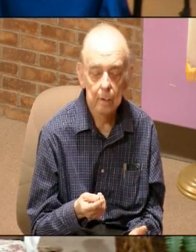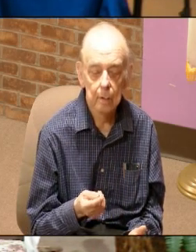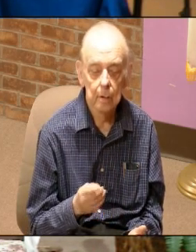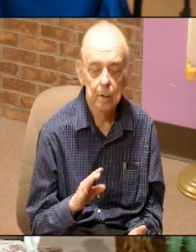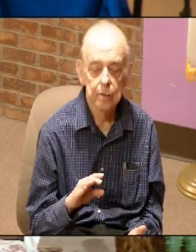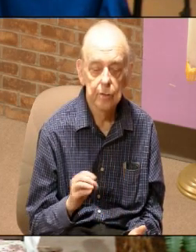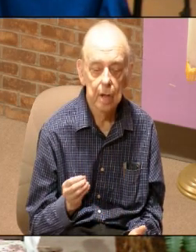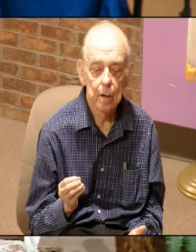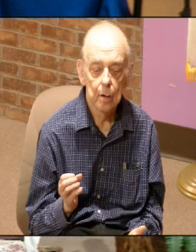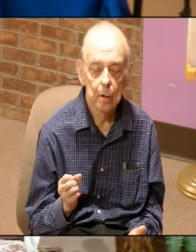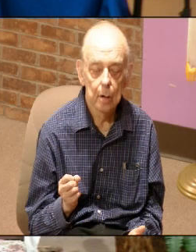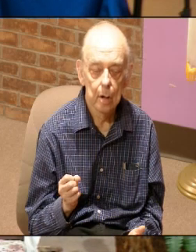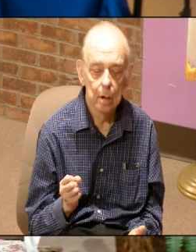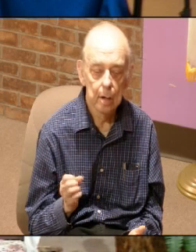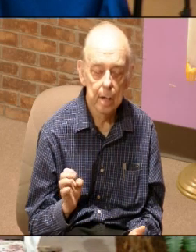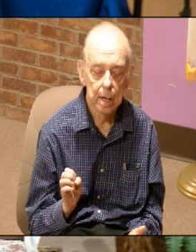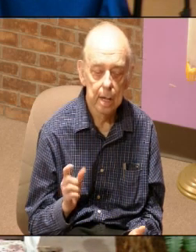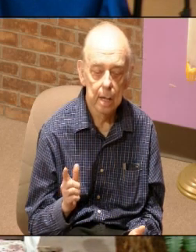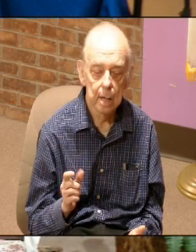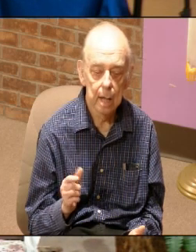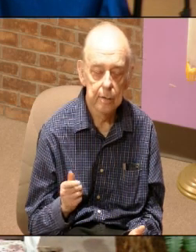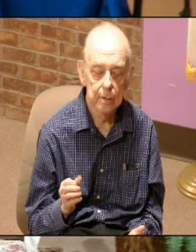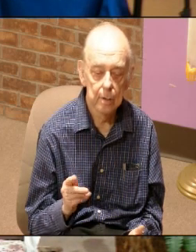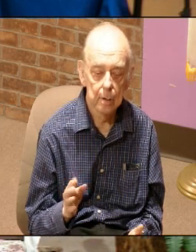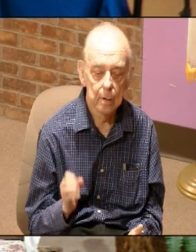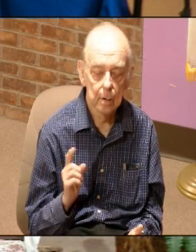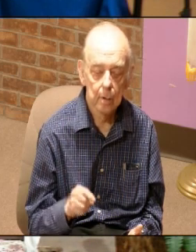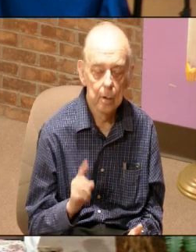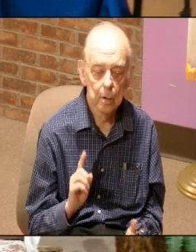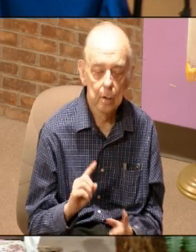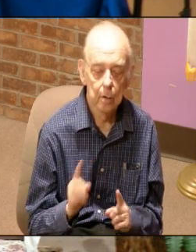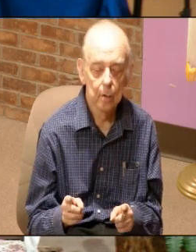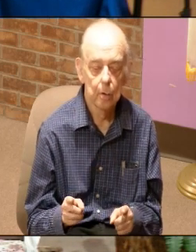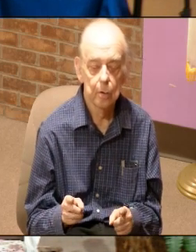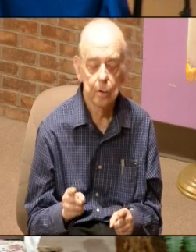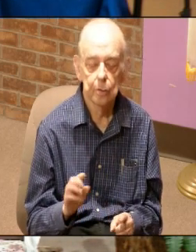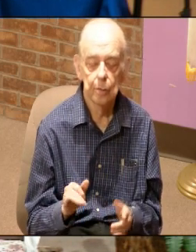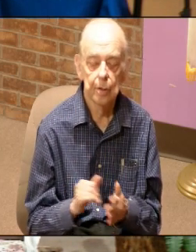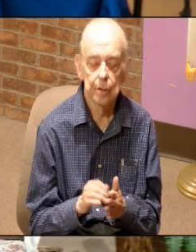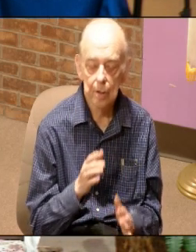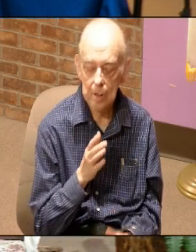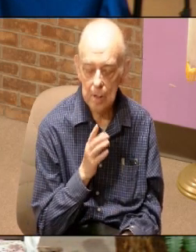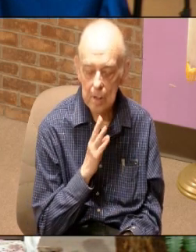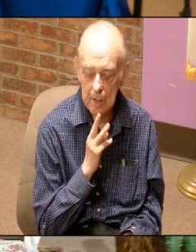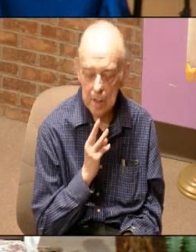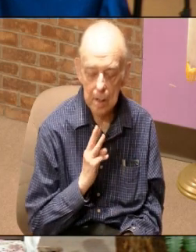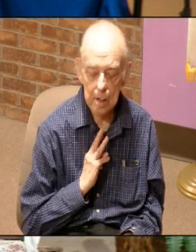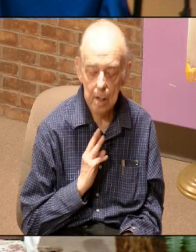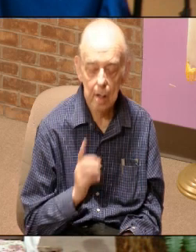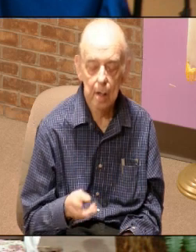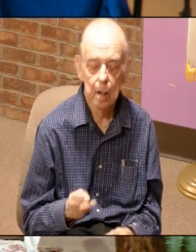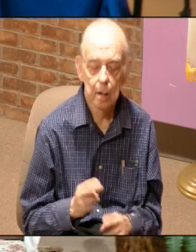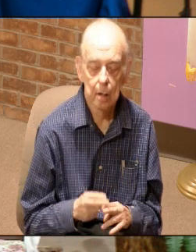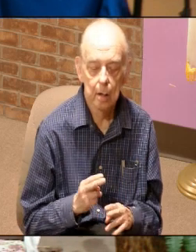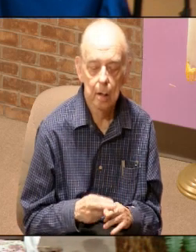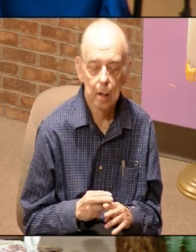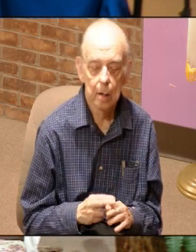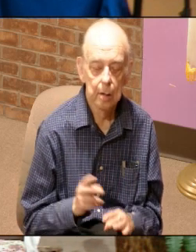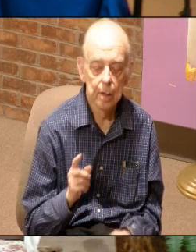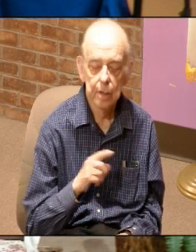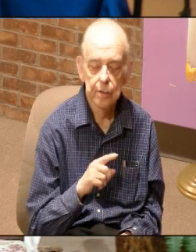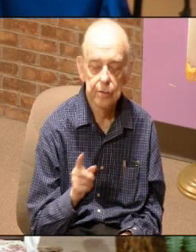Joshua or Elijah I need you to go to this widow over here by the name of